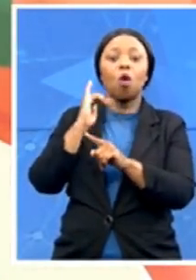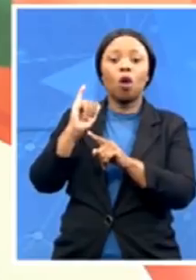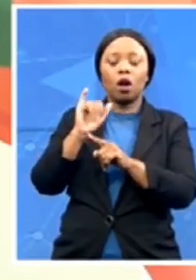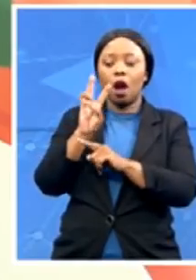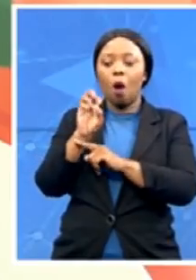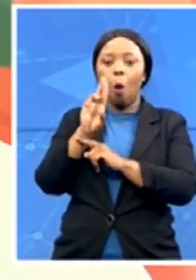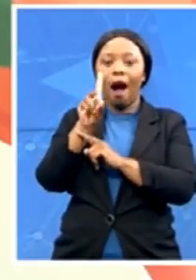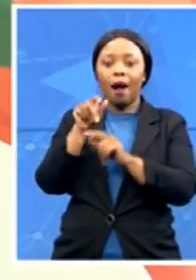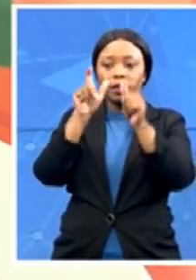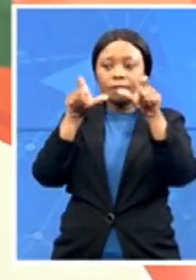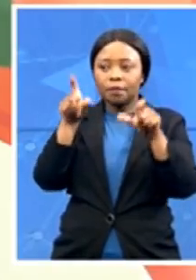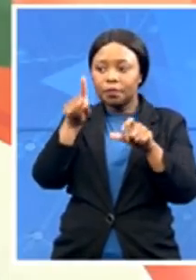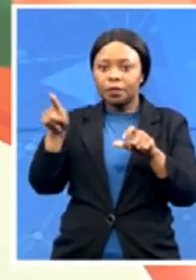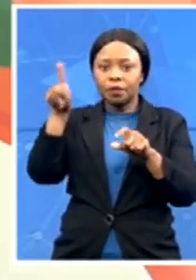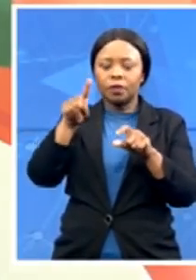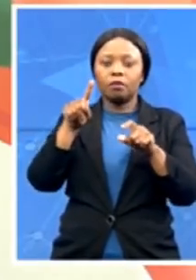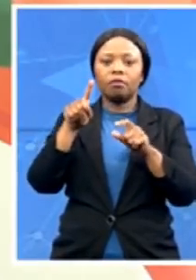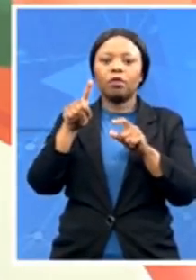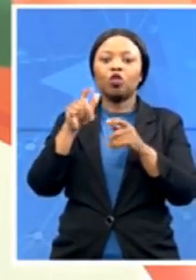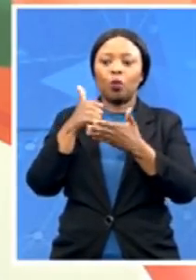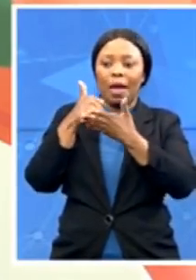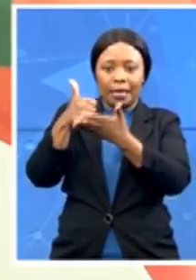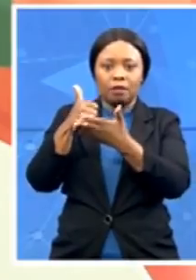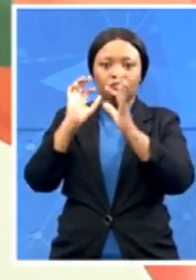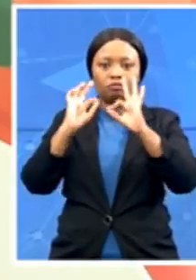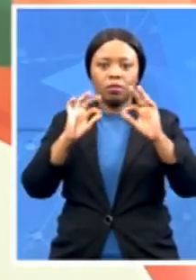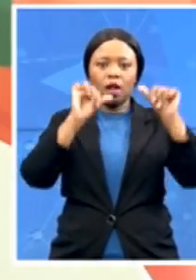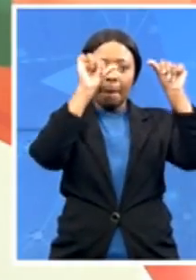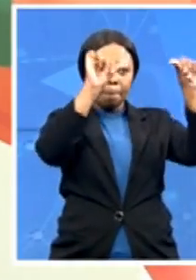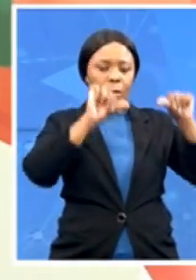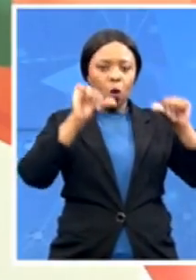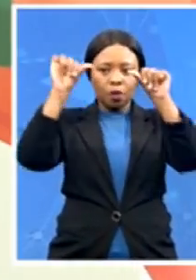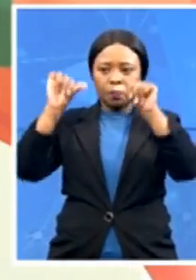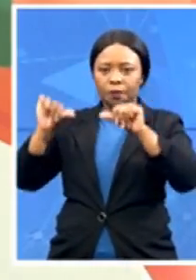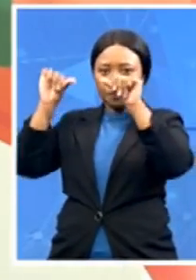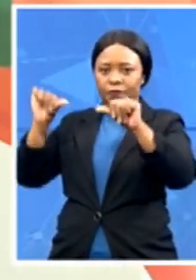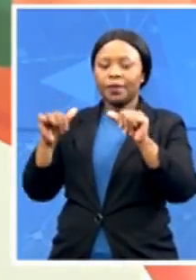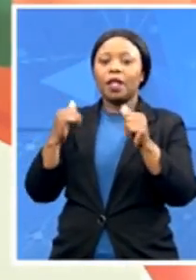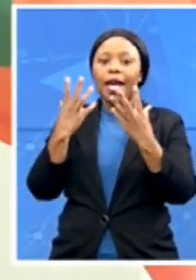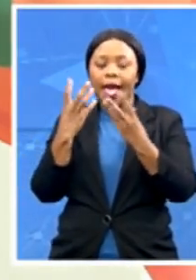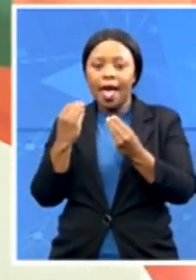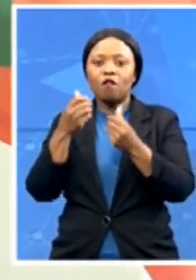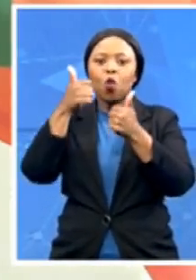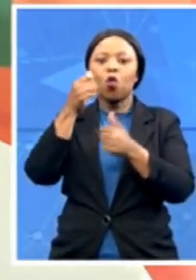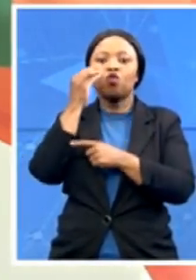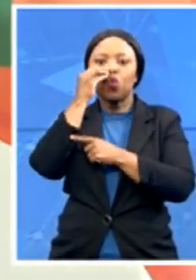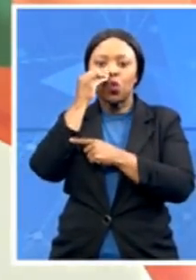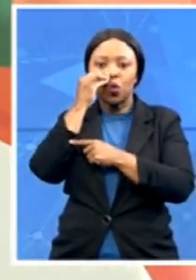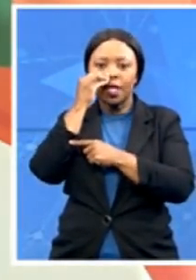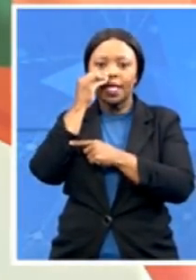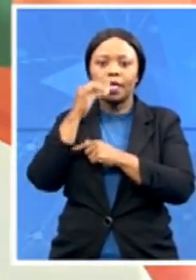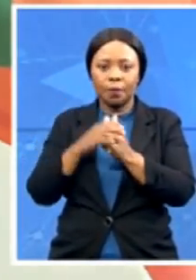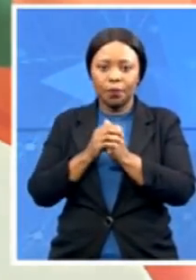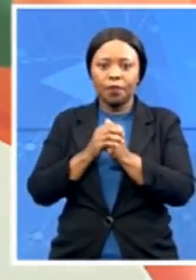posters, we have some good news. The UDM will be footing the bill for those posters.